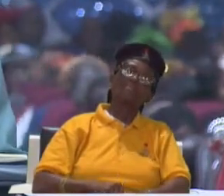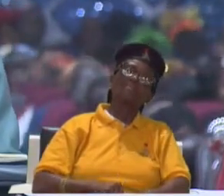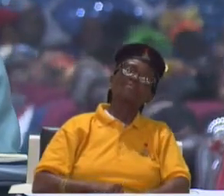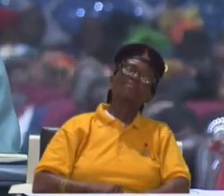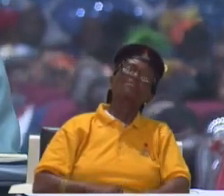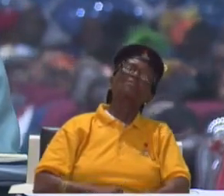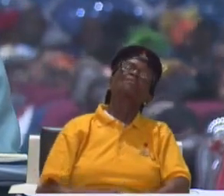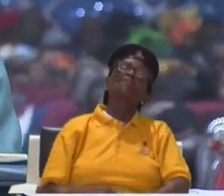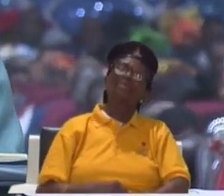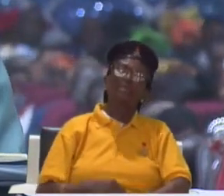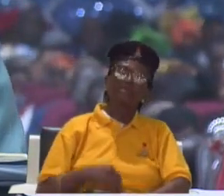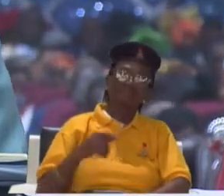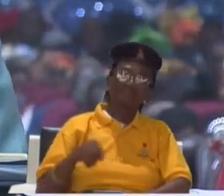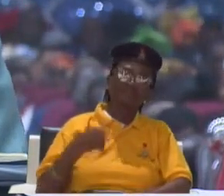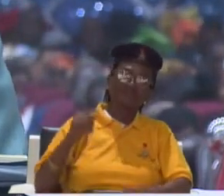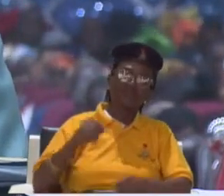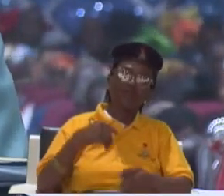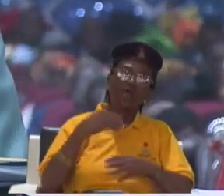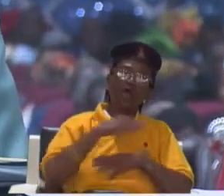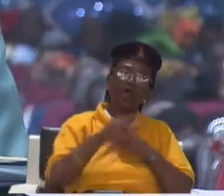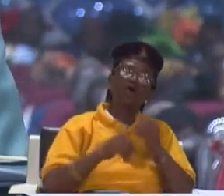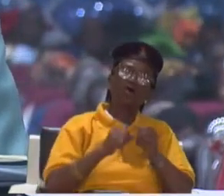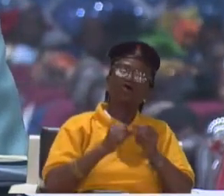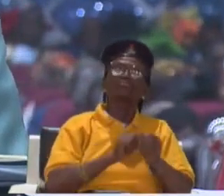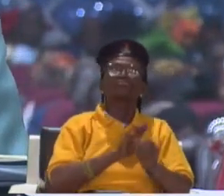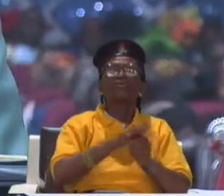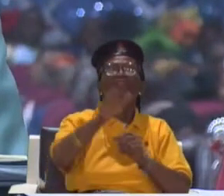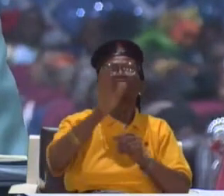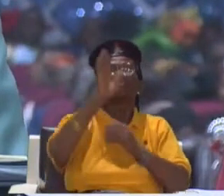All-Sufficient God.